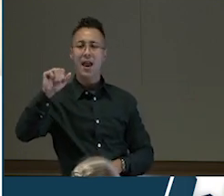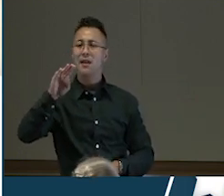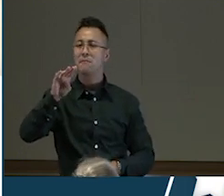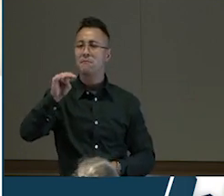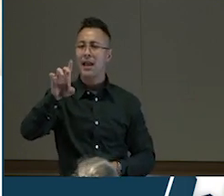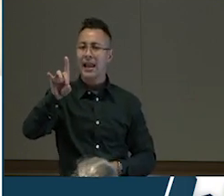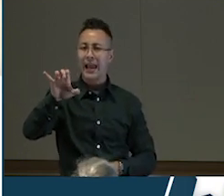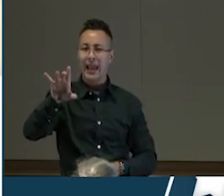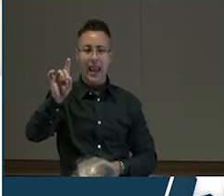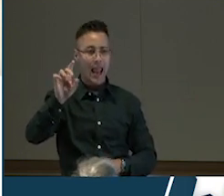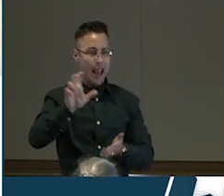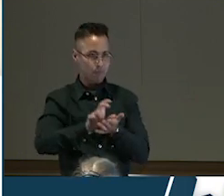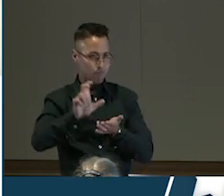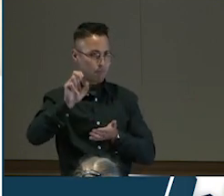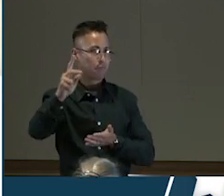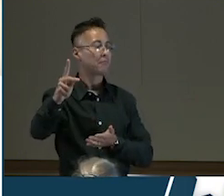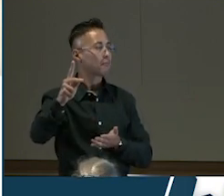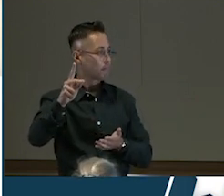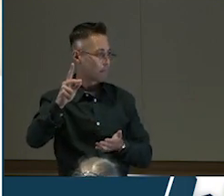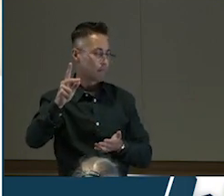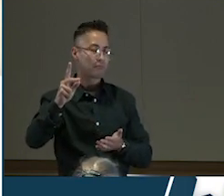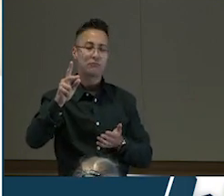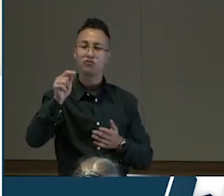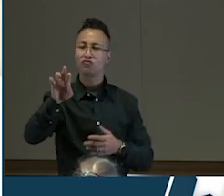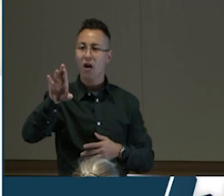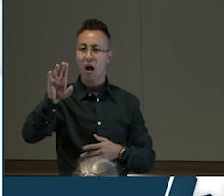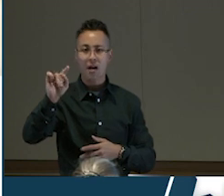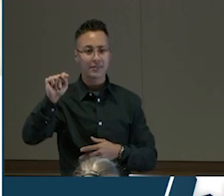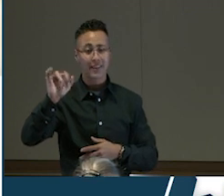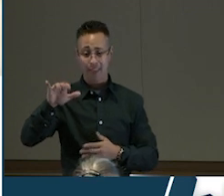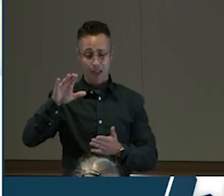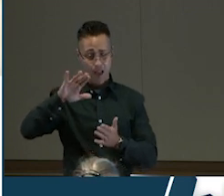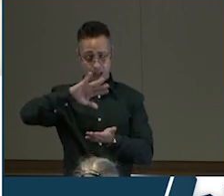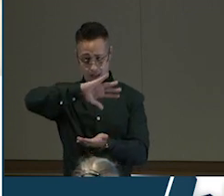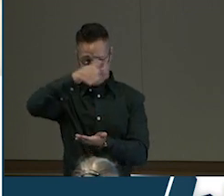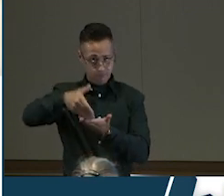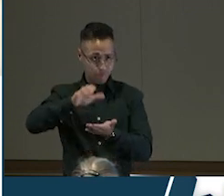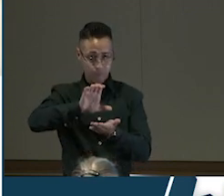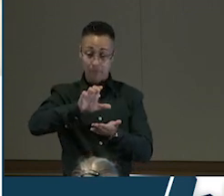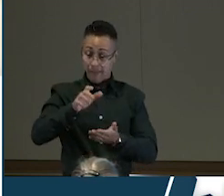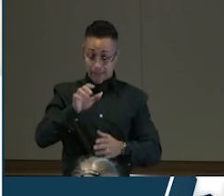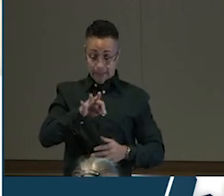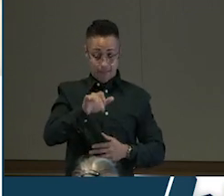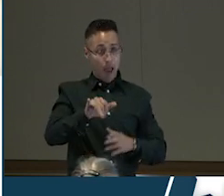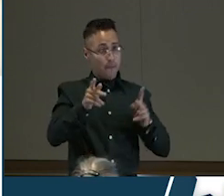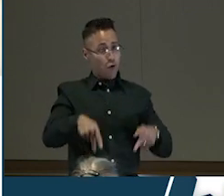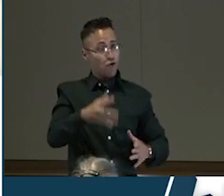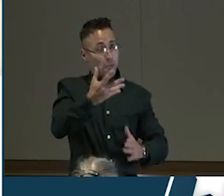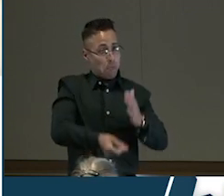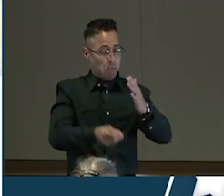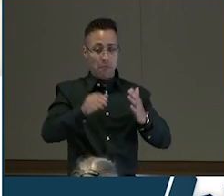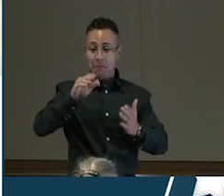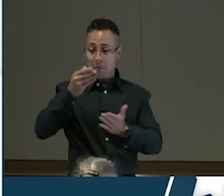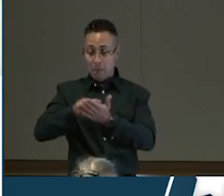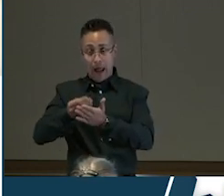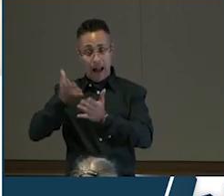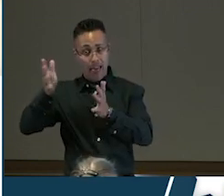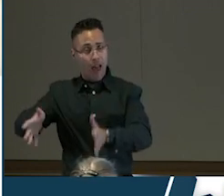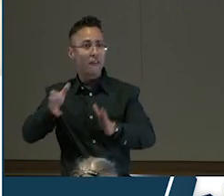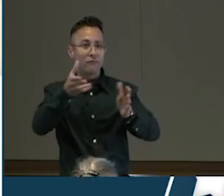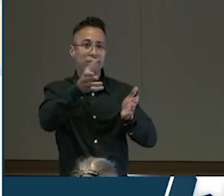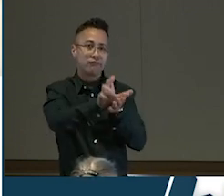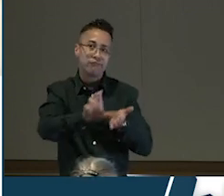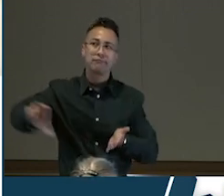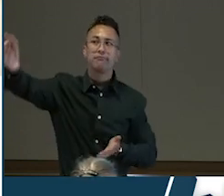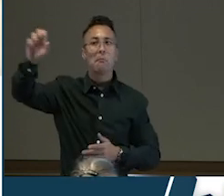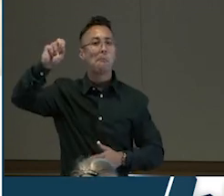Trust. It literally goes 100% to the government after they pass. So if there's money left over, it's not going to a